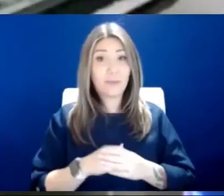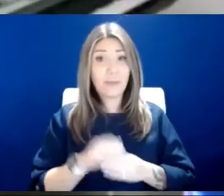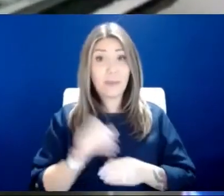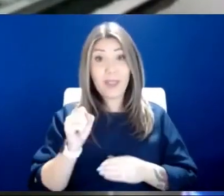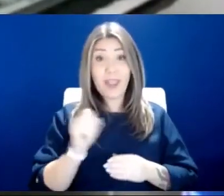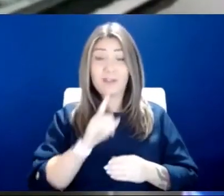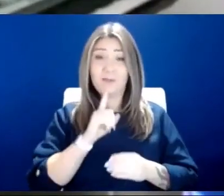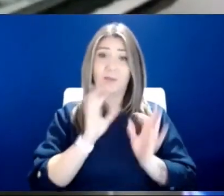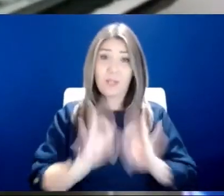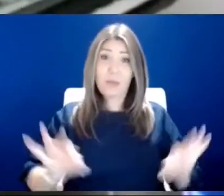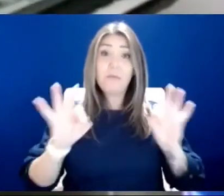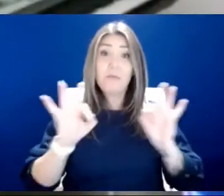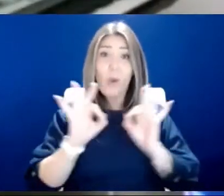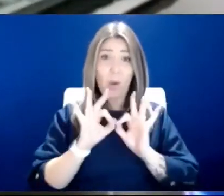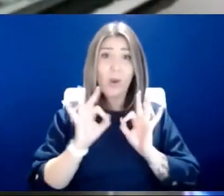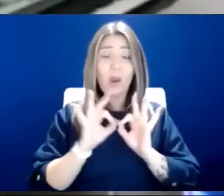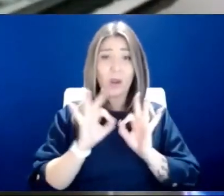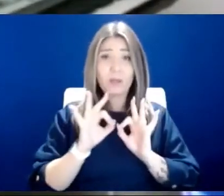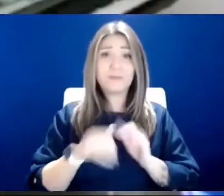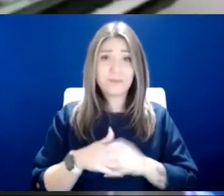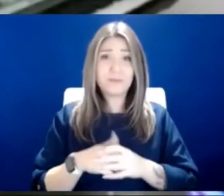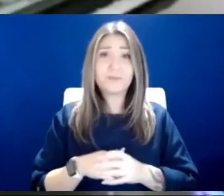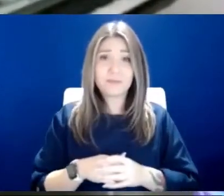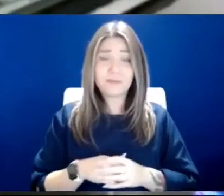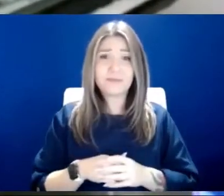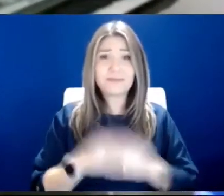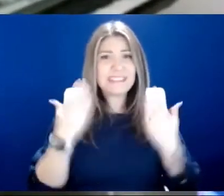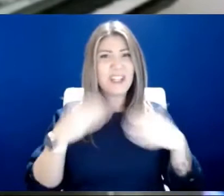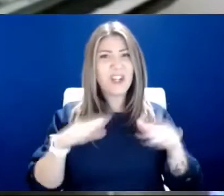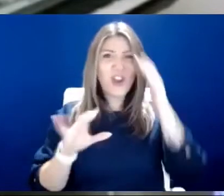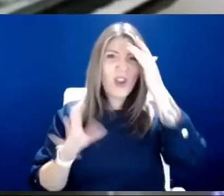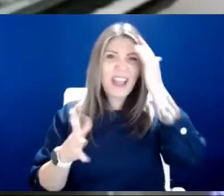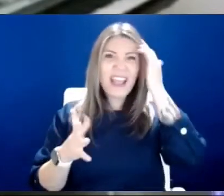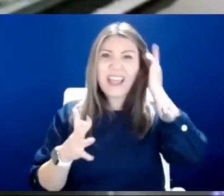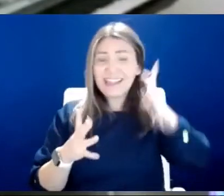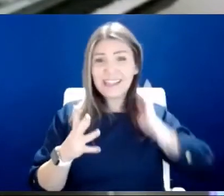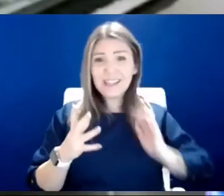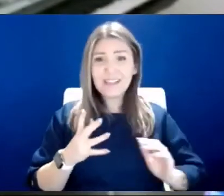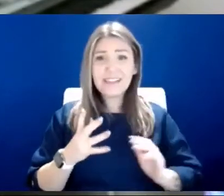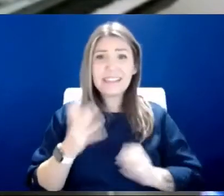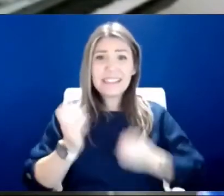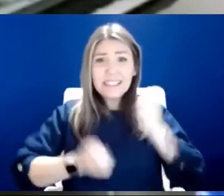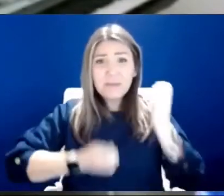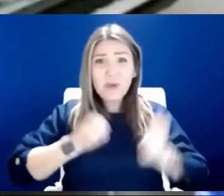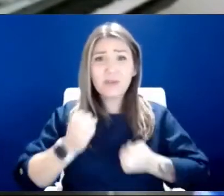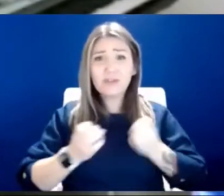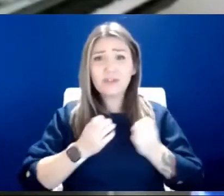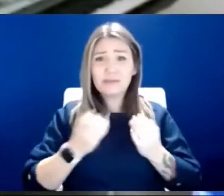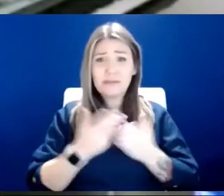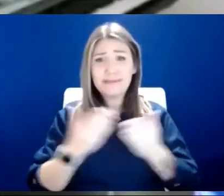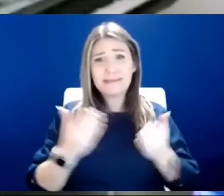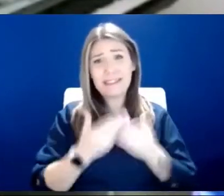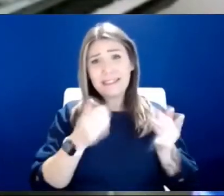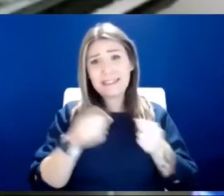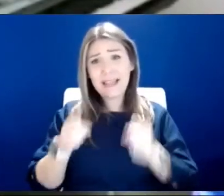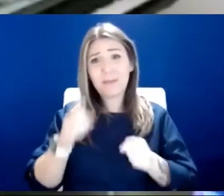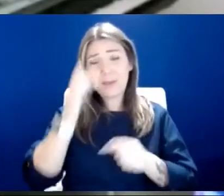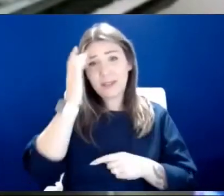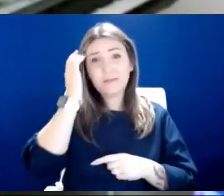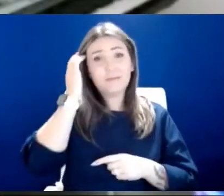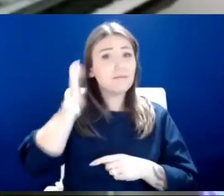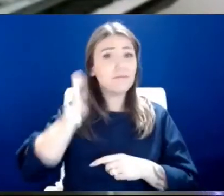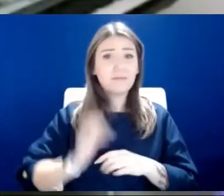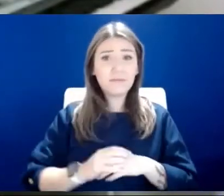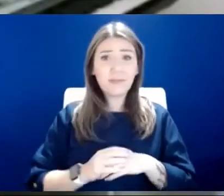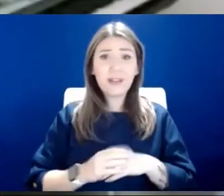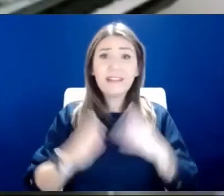to me. It's I don't know. I kind of got a little emotional with all that stuff going on. But thank